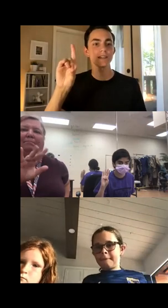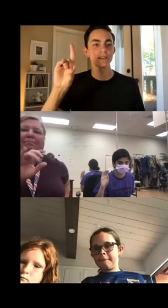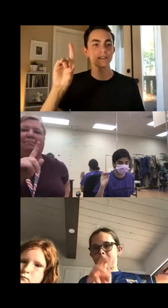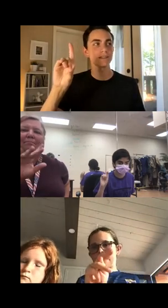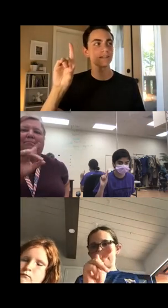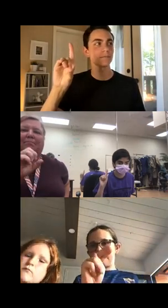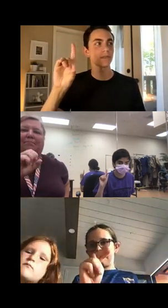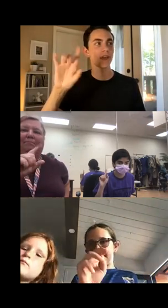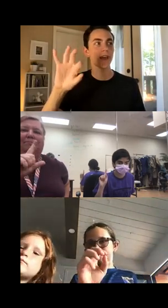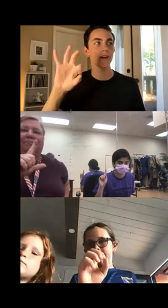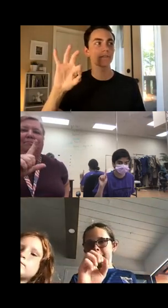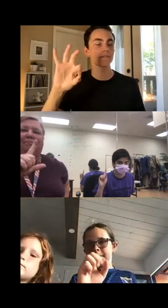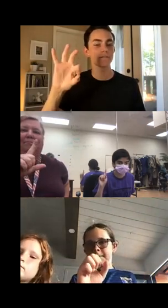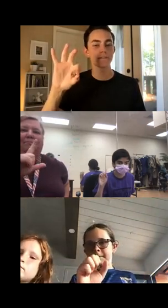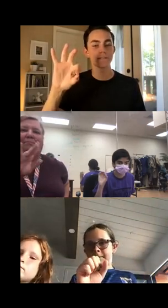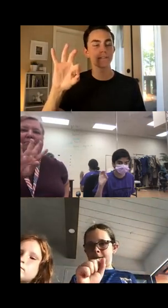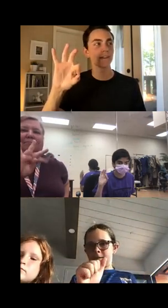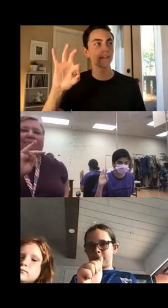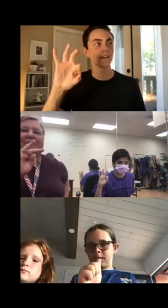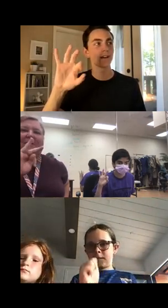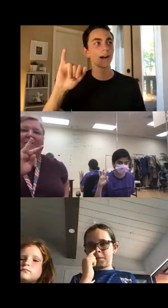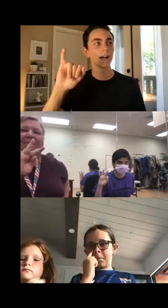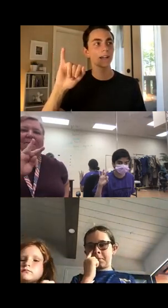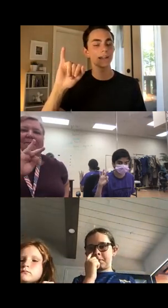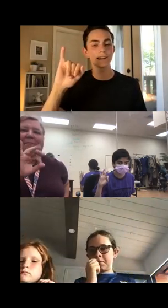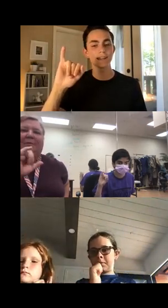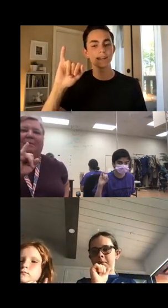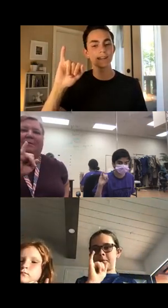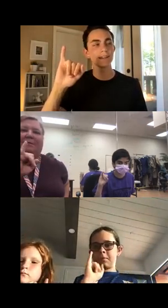D, F, I,